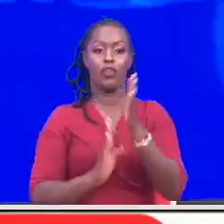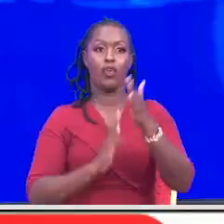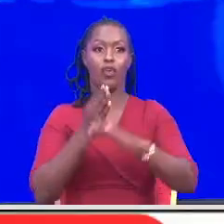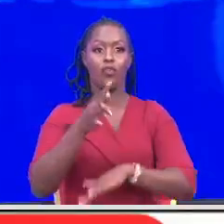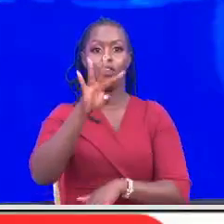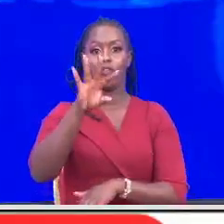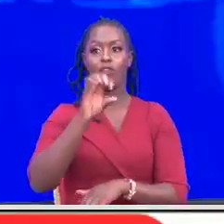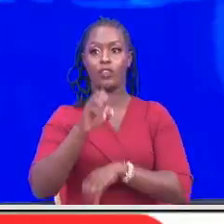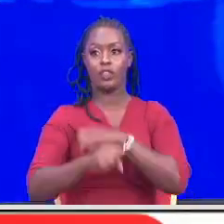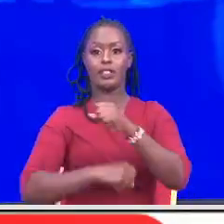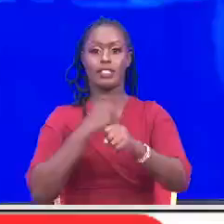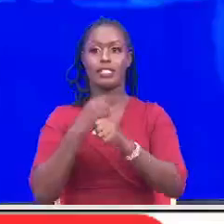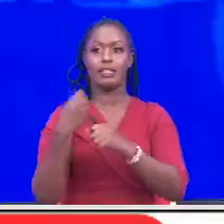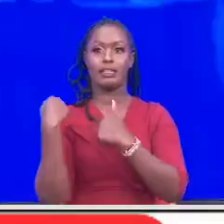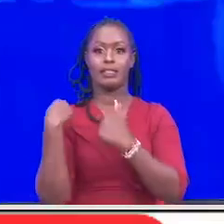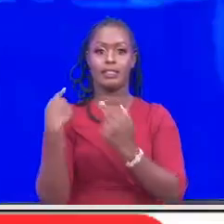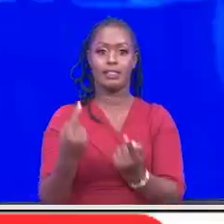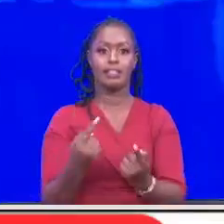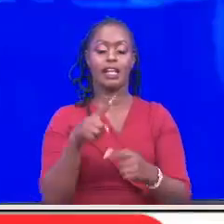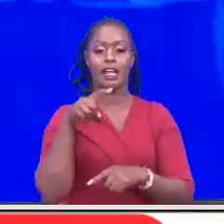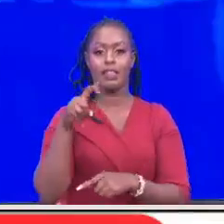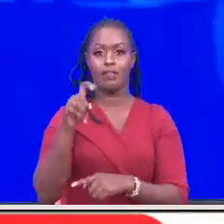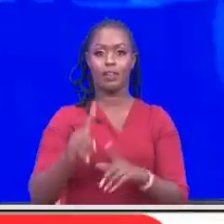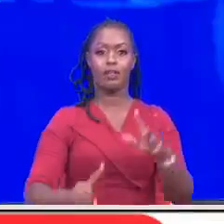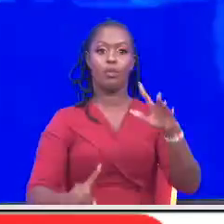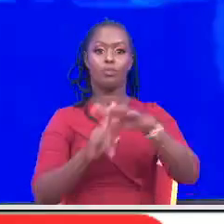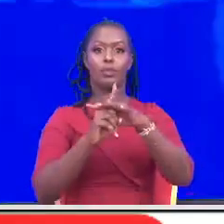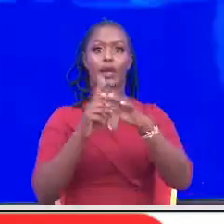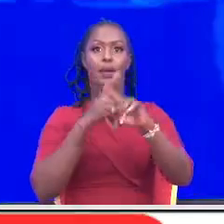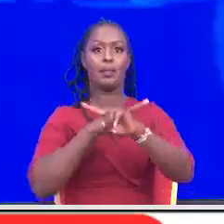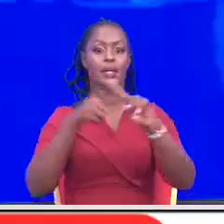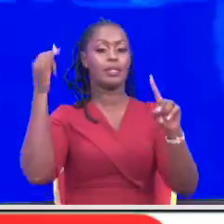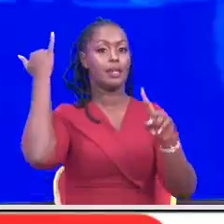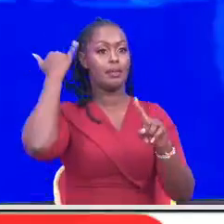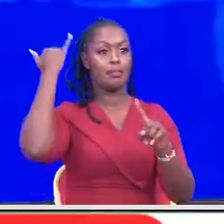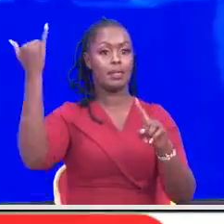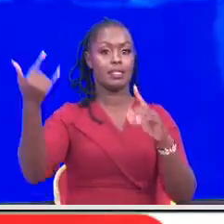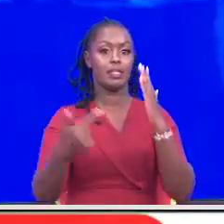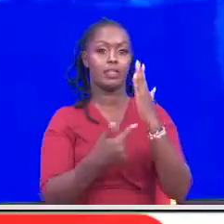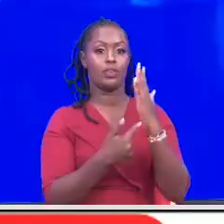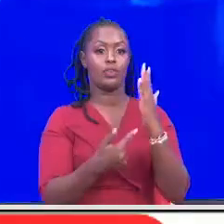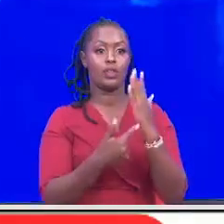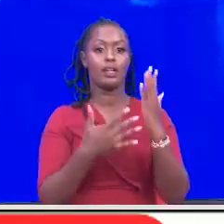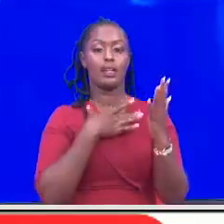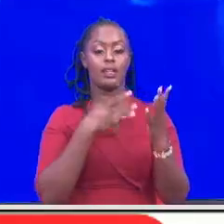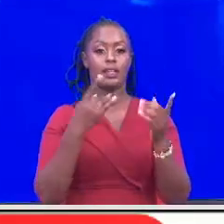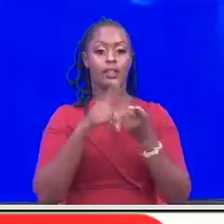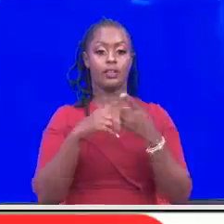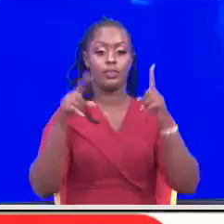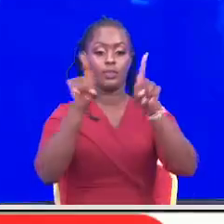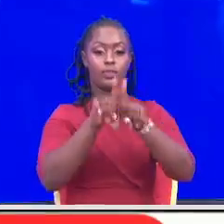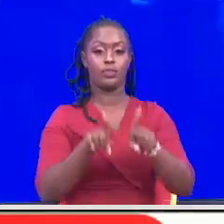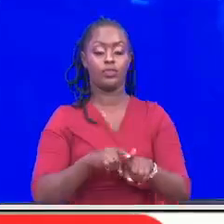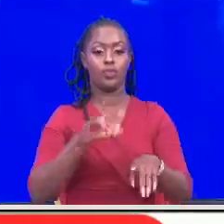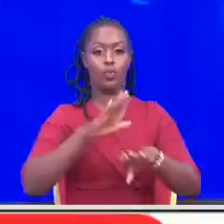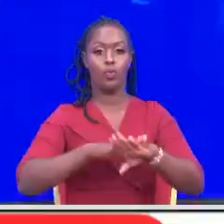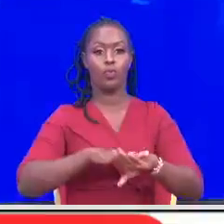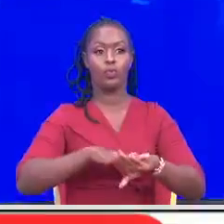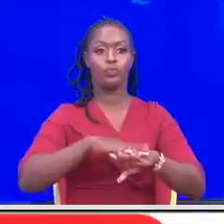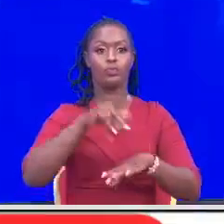years since the virus emerged. But there are emerging technologies like the pre-exposure prophylaxis or